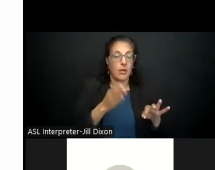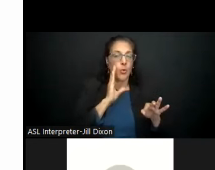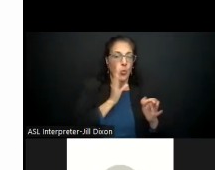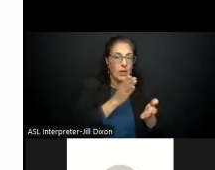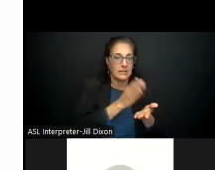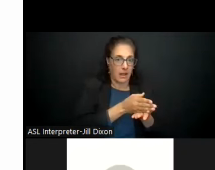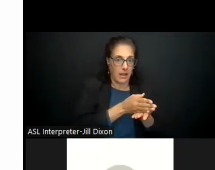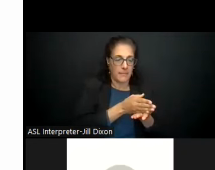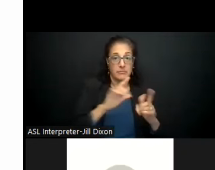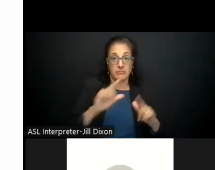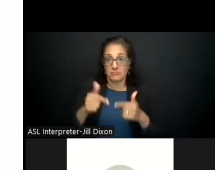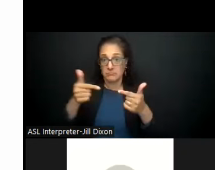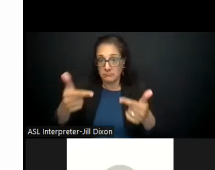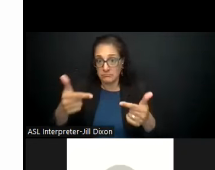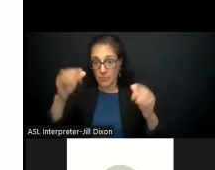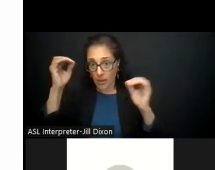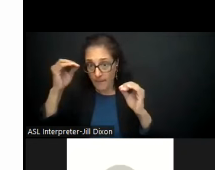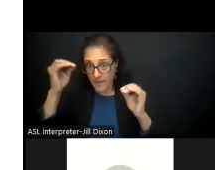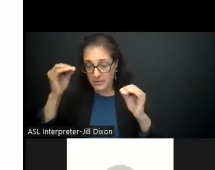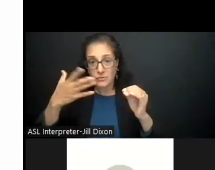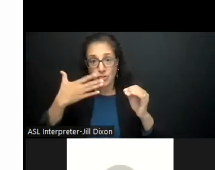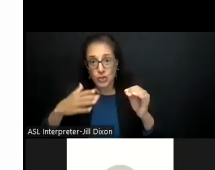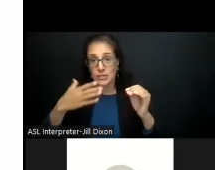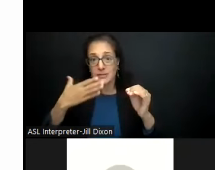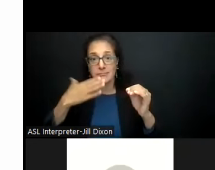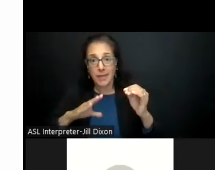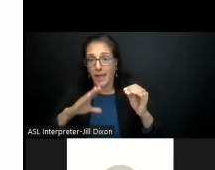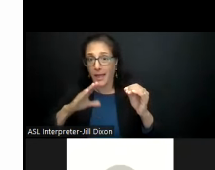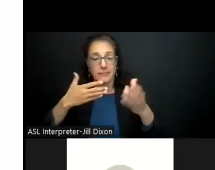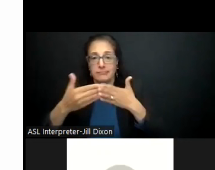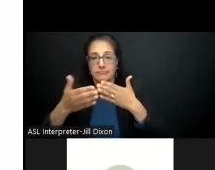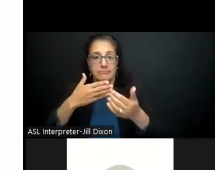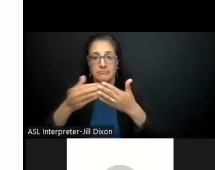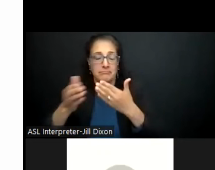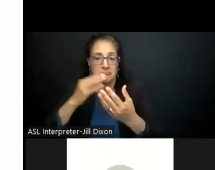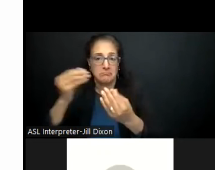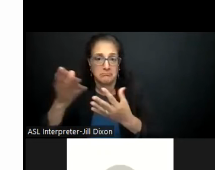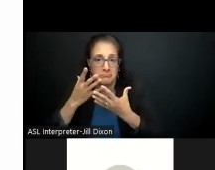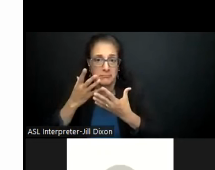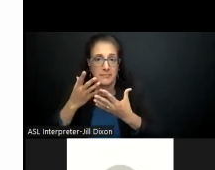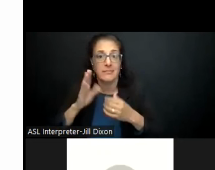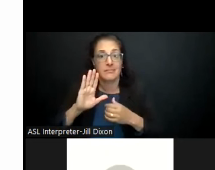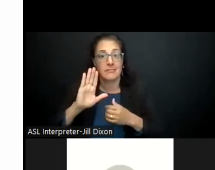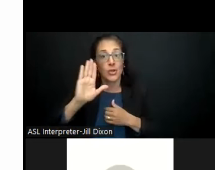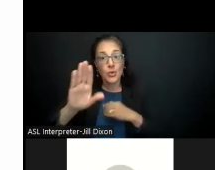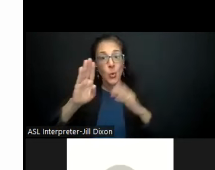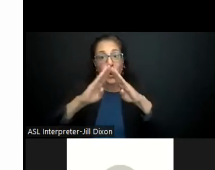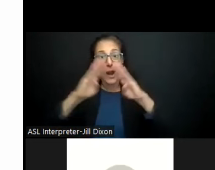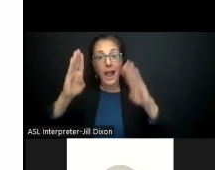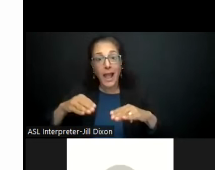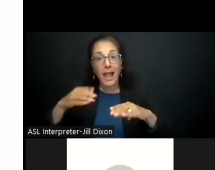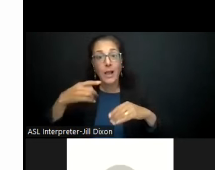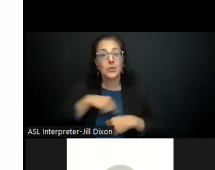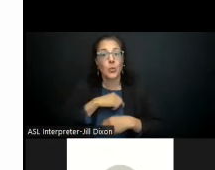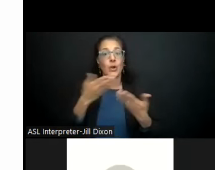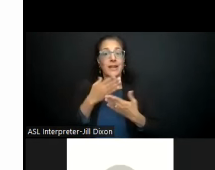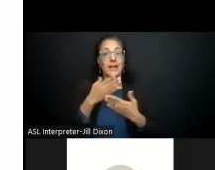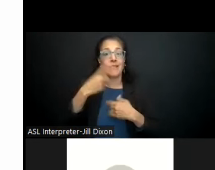to hear your opinions, good, bad, otherwise. Again, this is your house. We're just here to do the